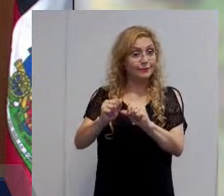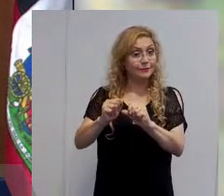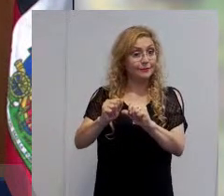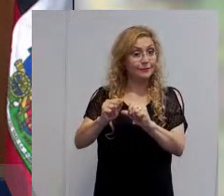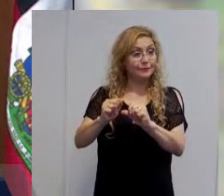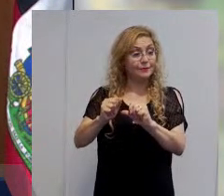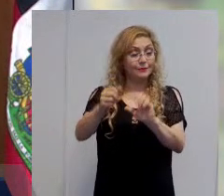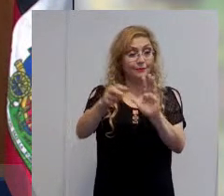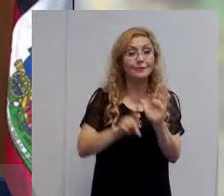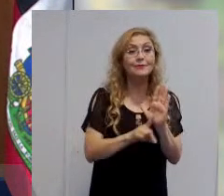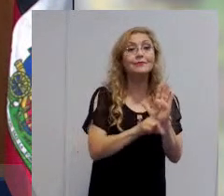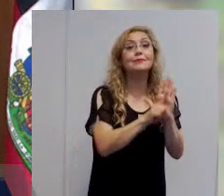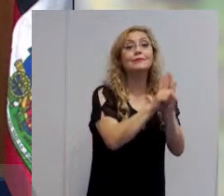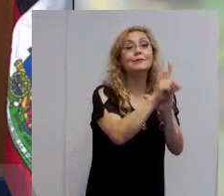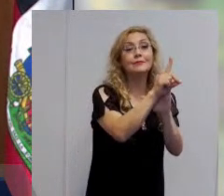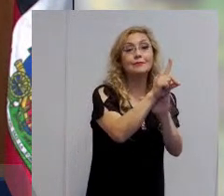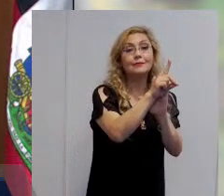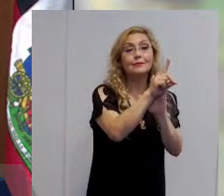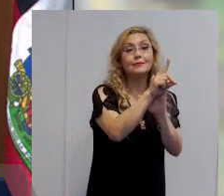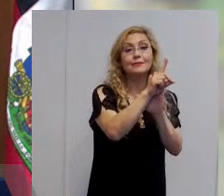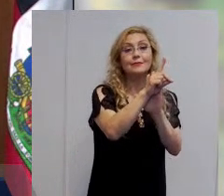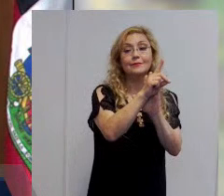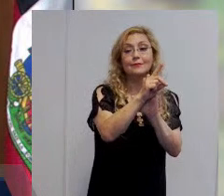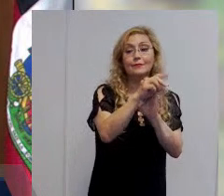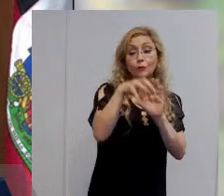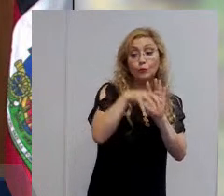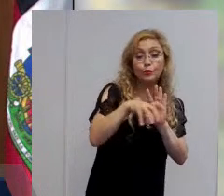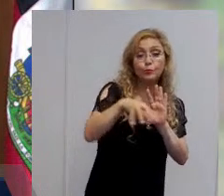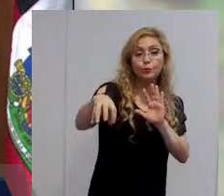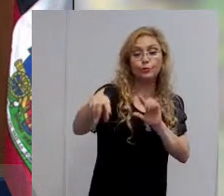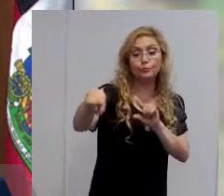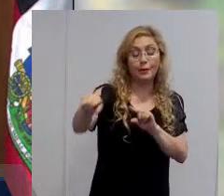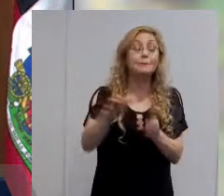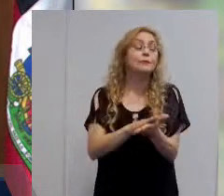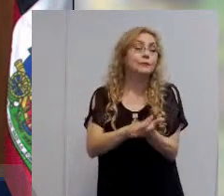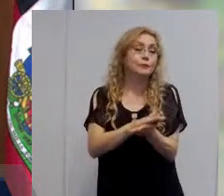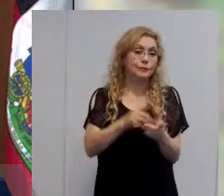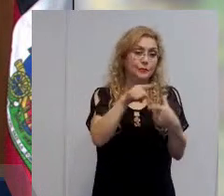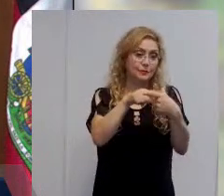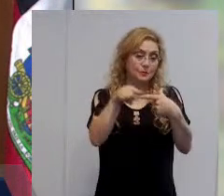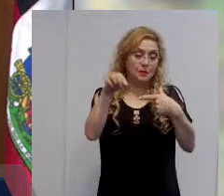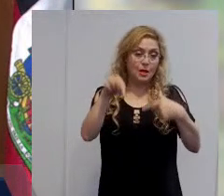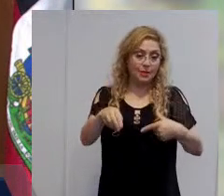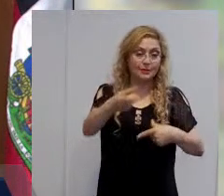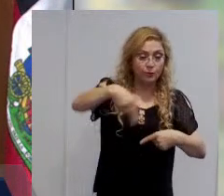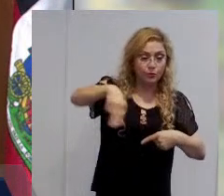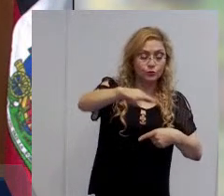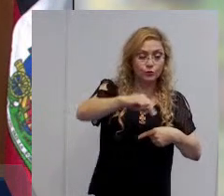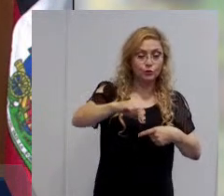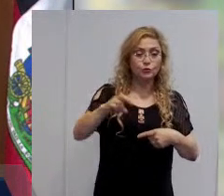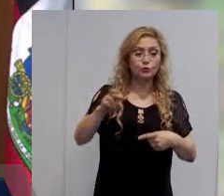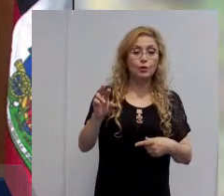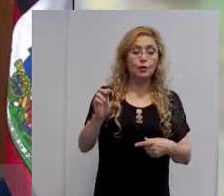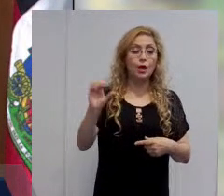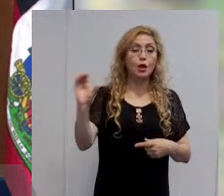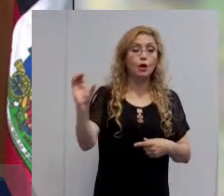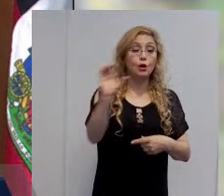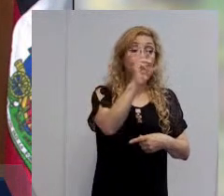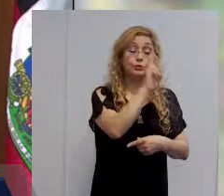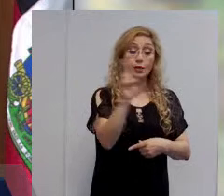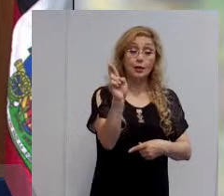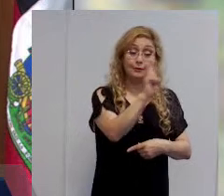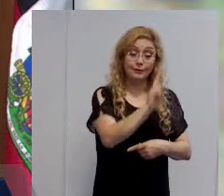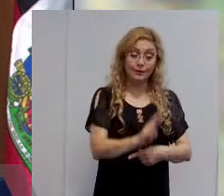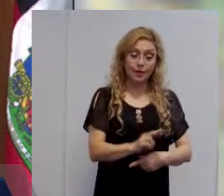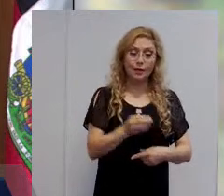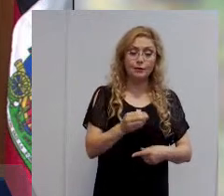family farming has been referred to as the engine of rural development. For example, this week, in fact,